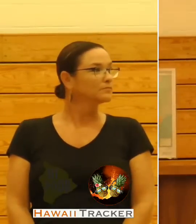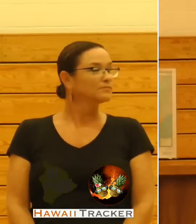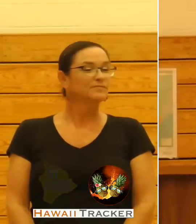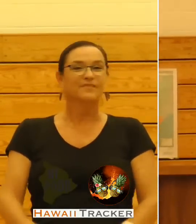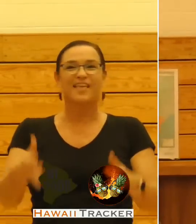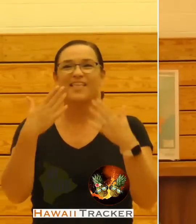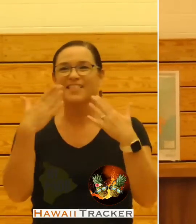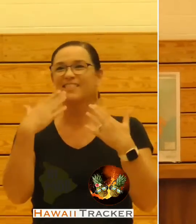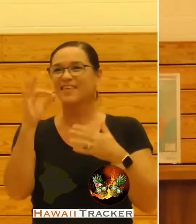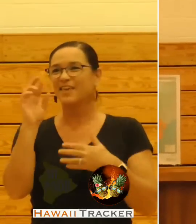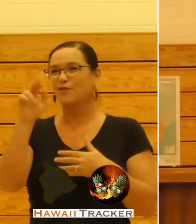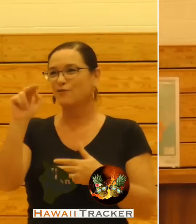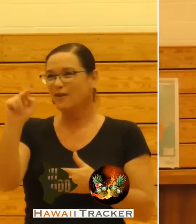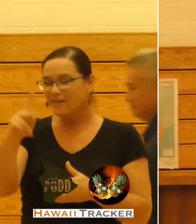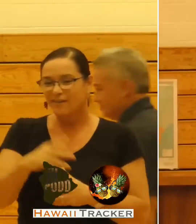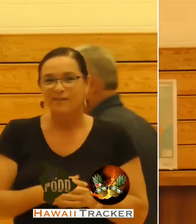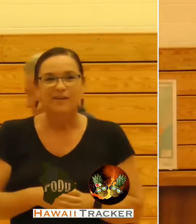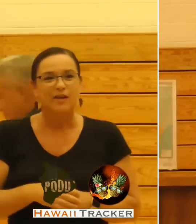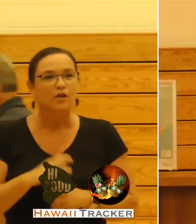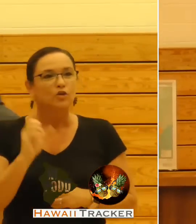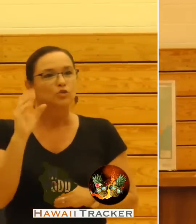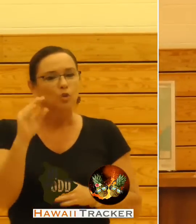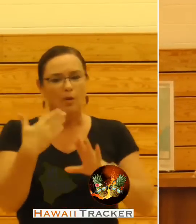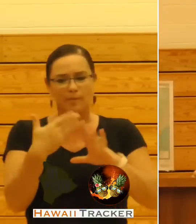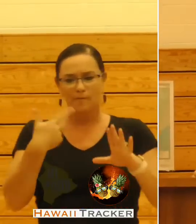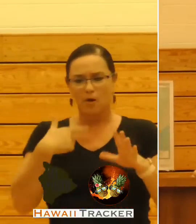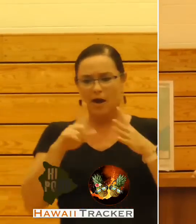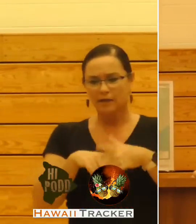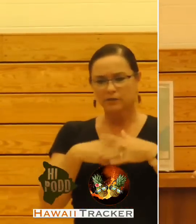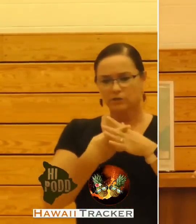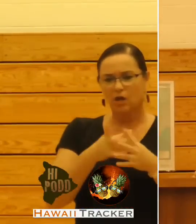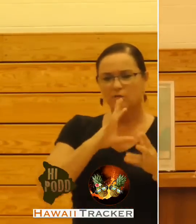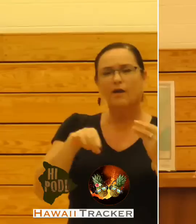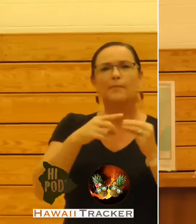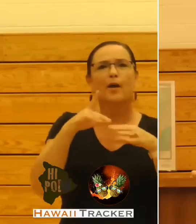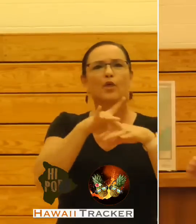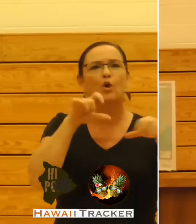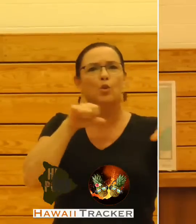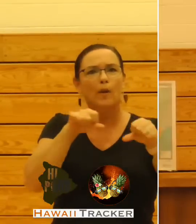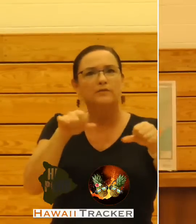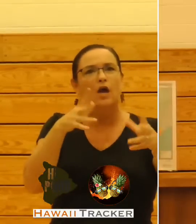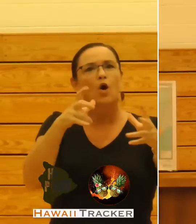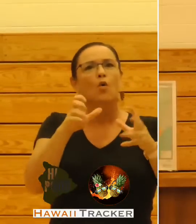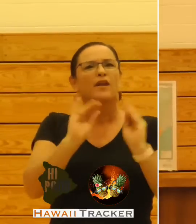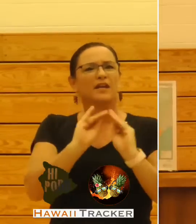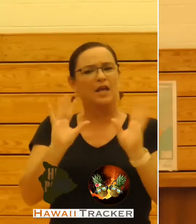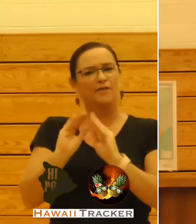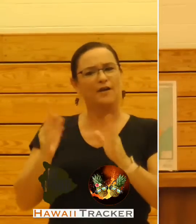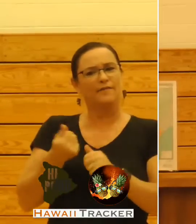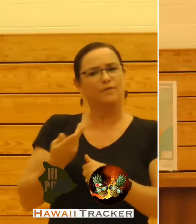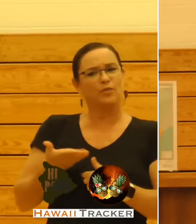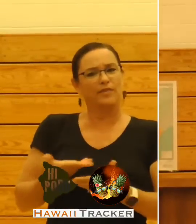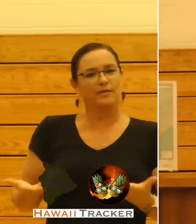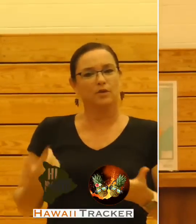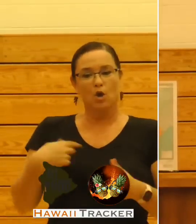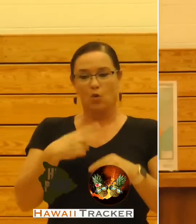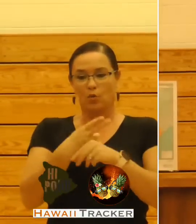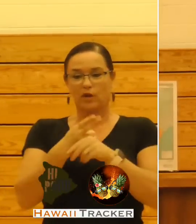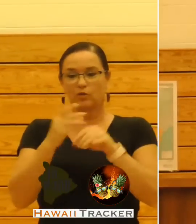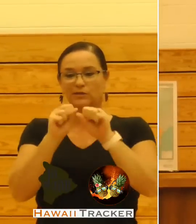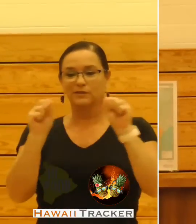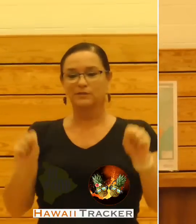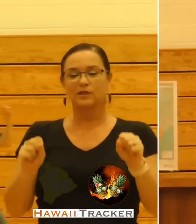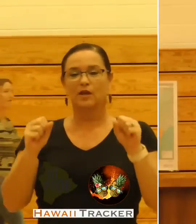Thank you, Frank. So before I start on earthquakes, I just want to clarify a few things. We use a system called